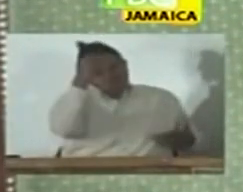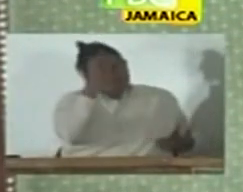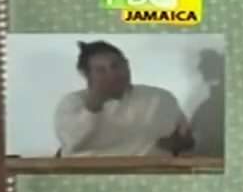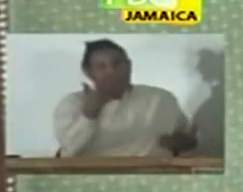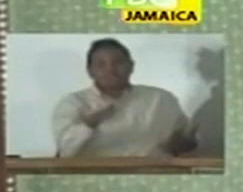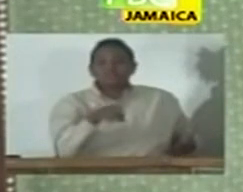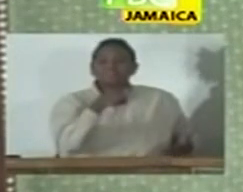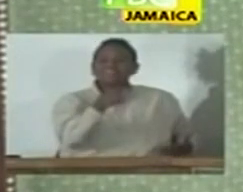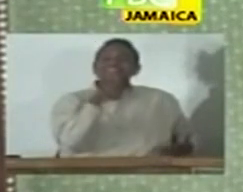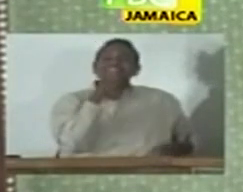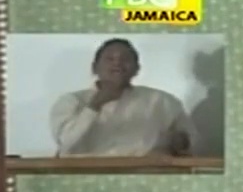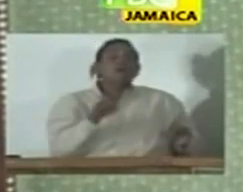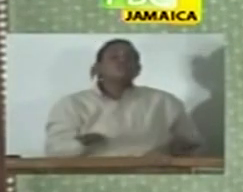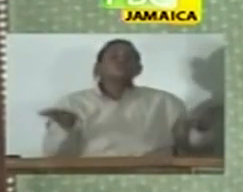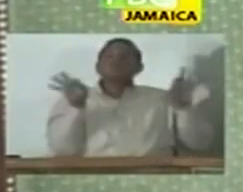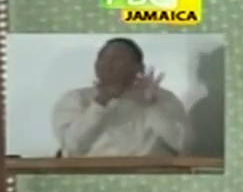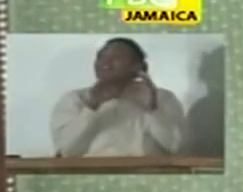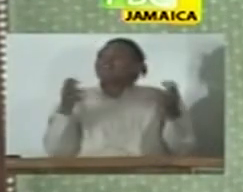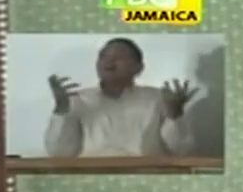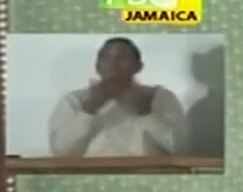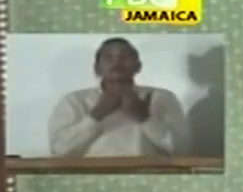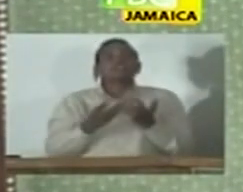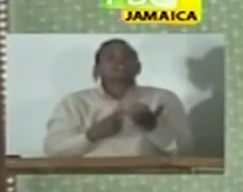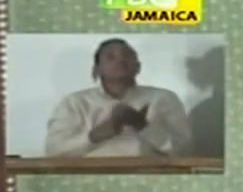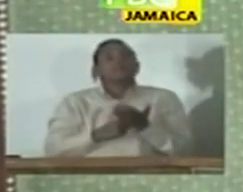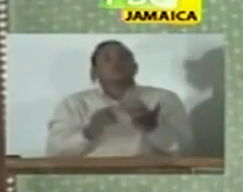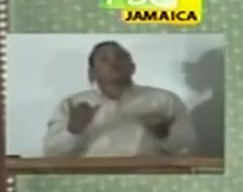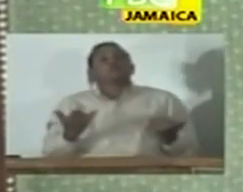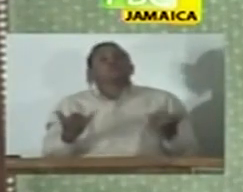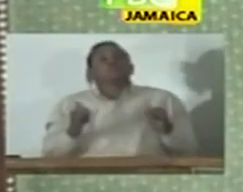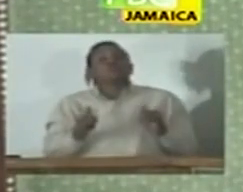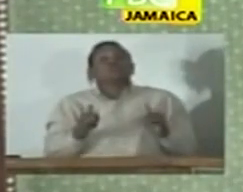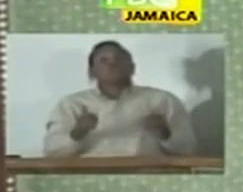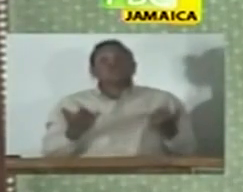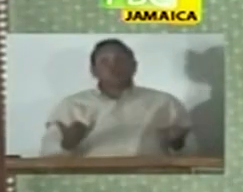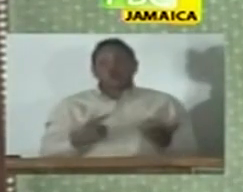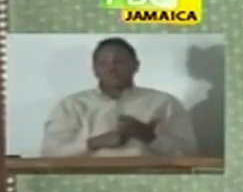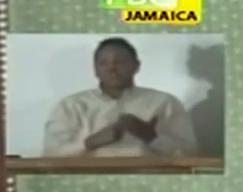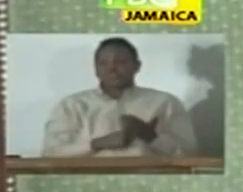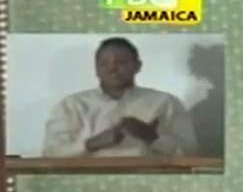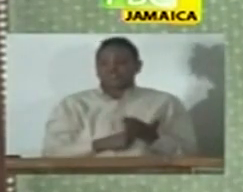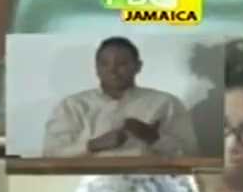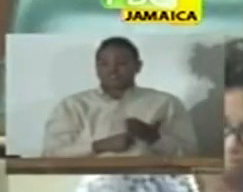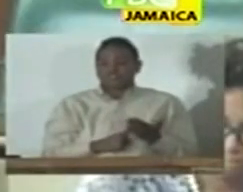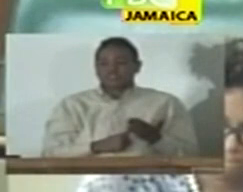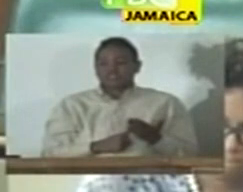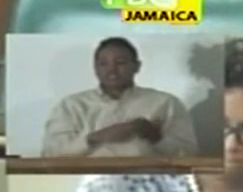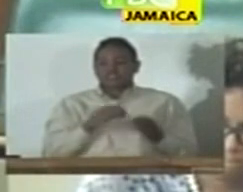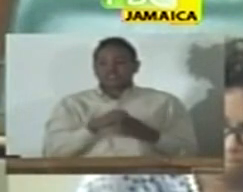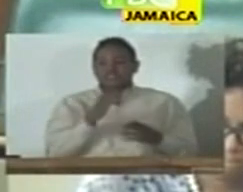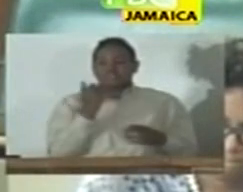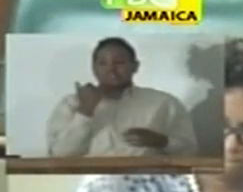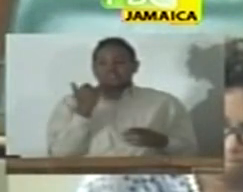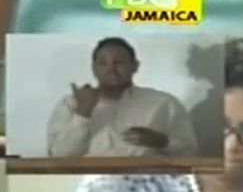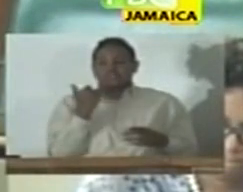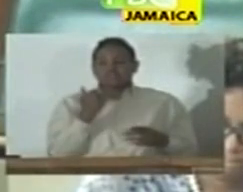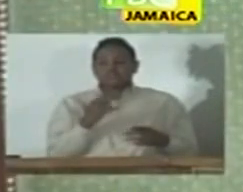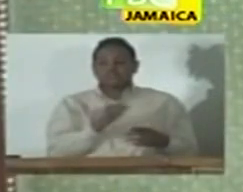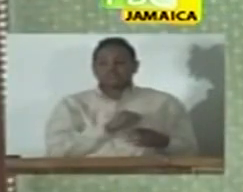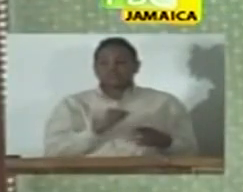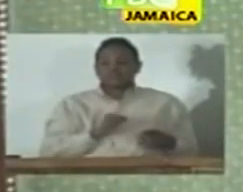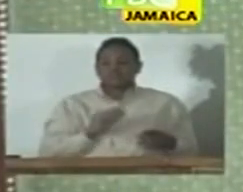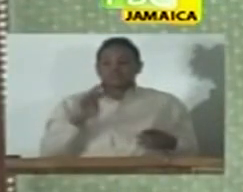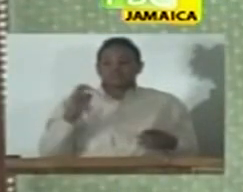is not relevant to the debate which is presently before us. In addition, If you want to deal with the I'm